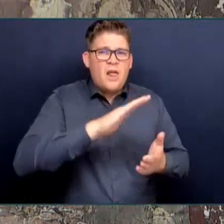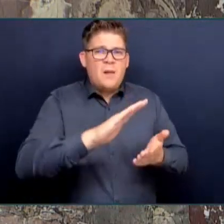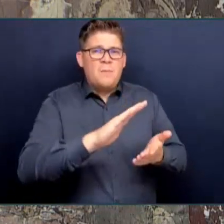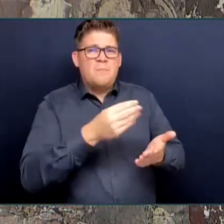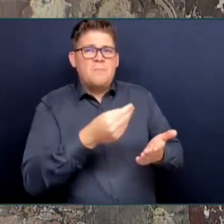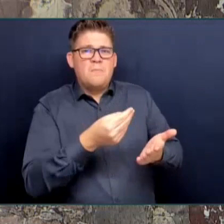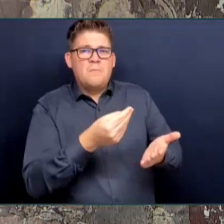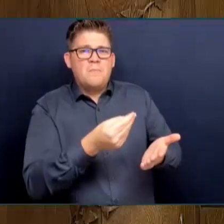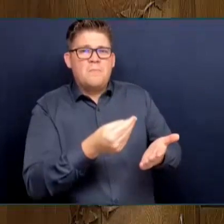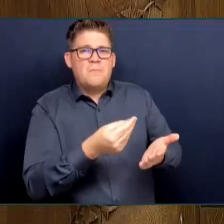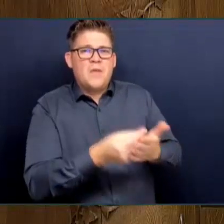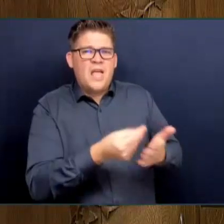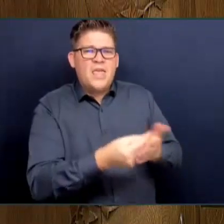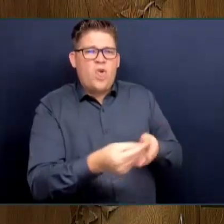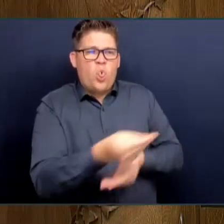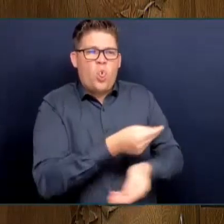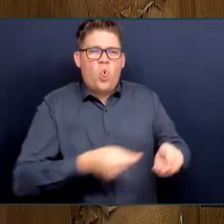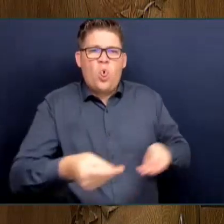Members.